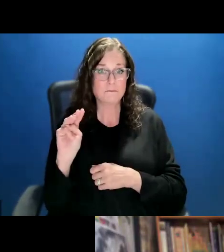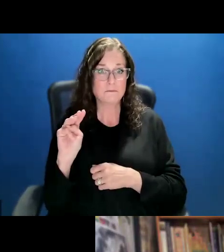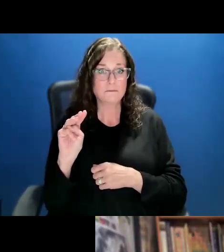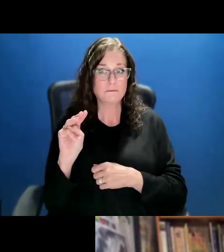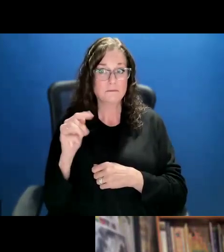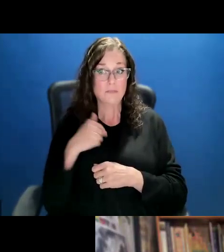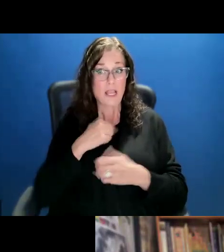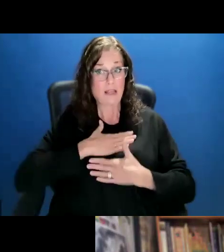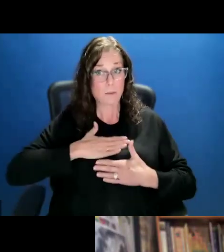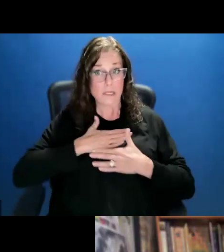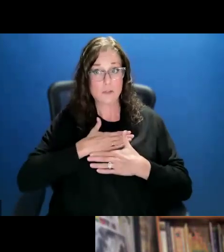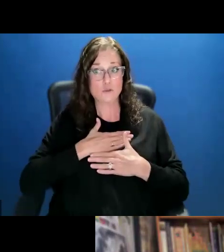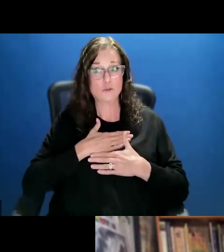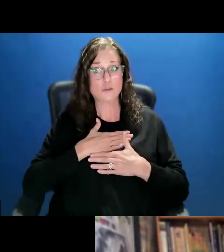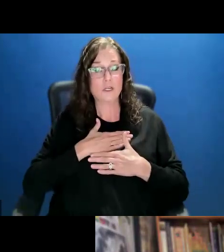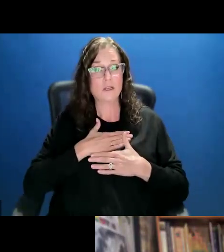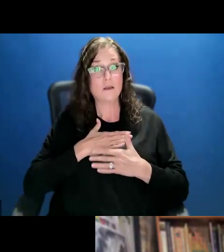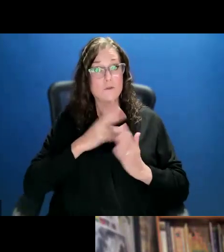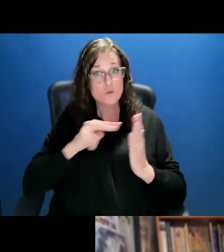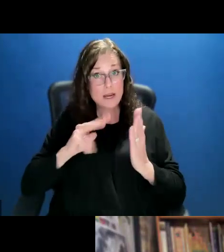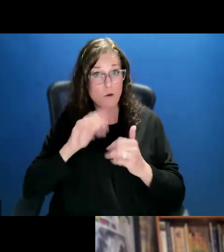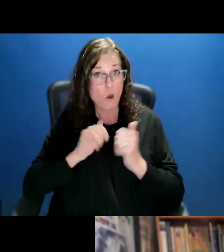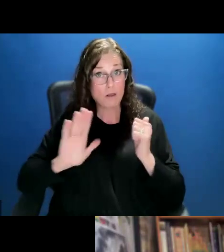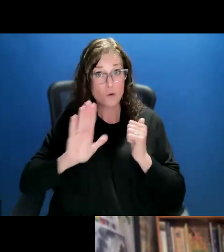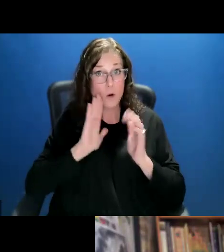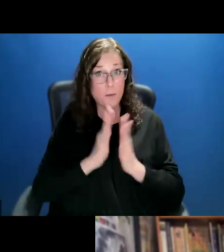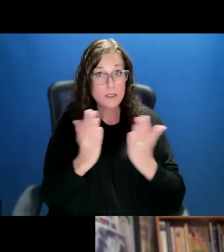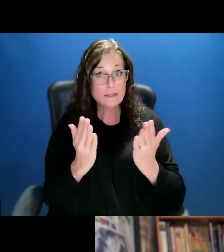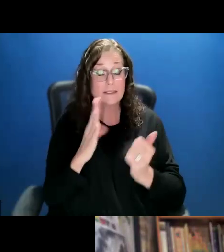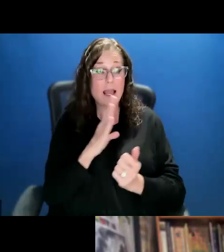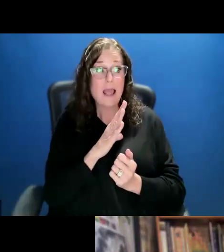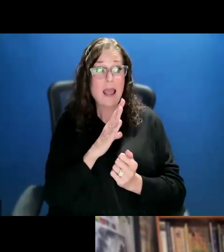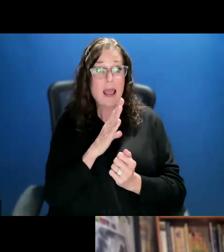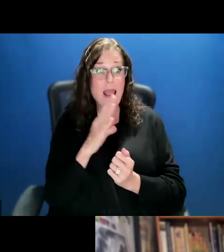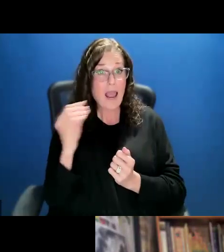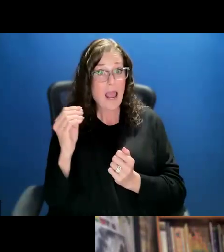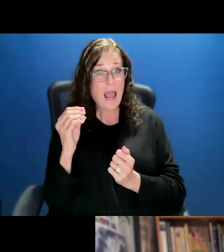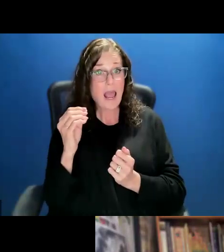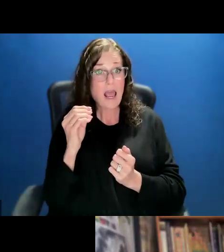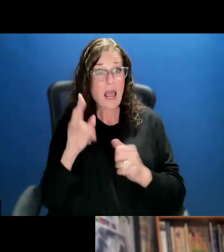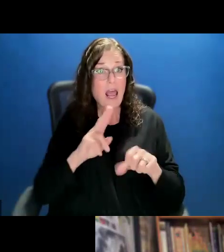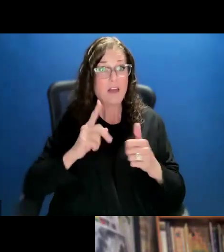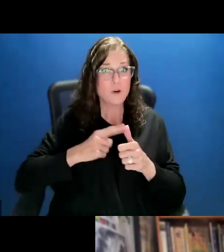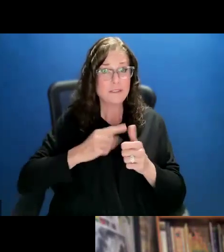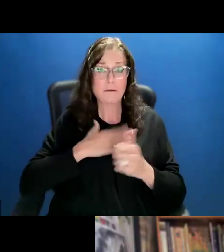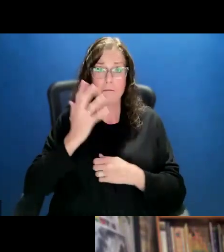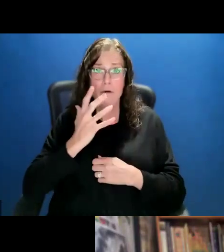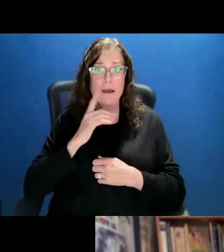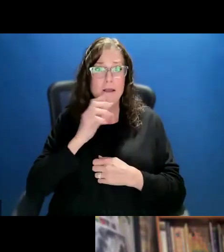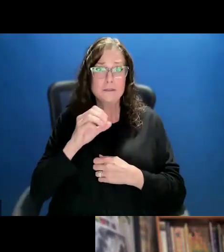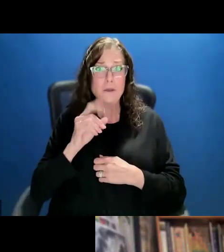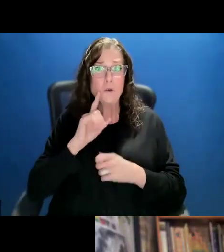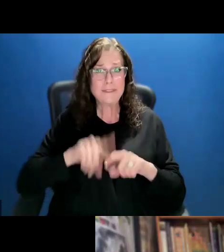I have had the pleasure of reading all your books, and at first I was like, oh my gosh, they're